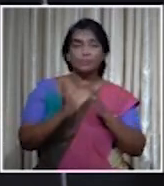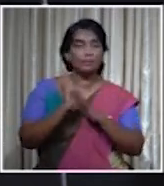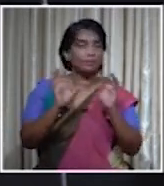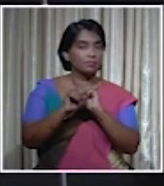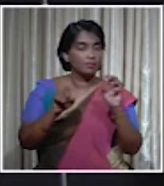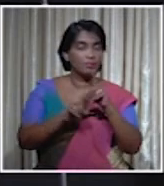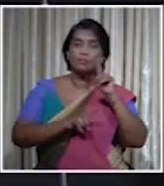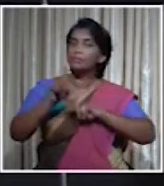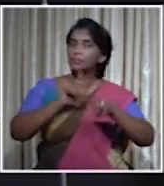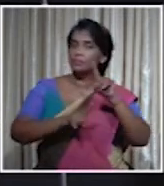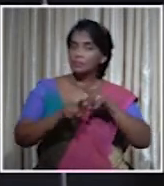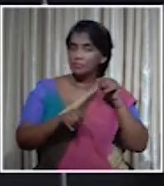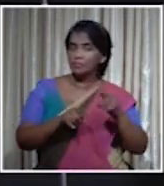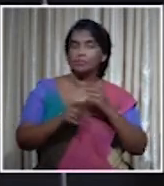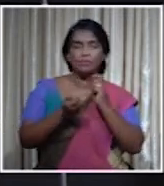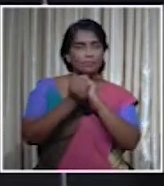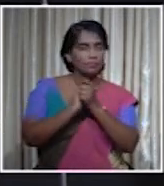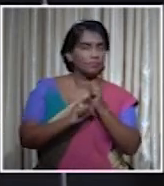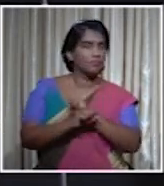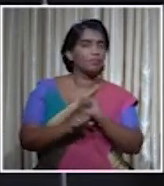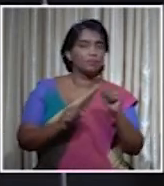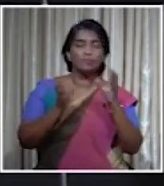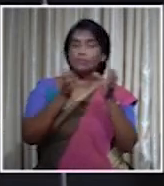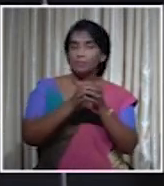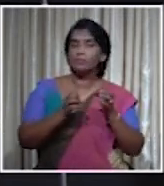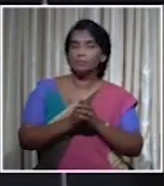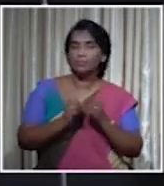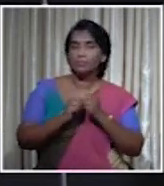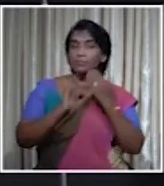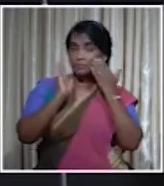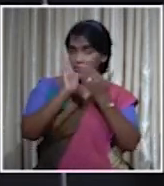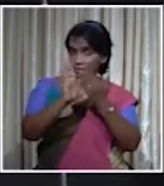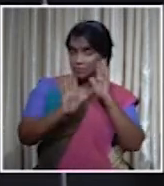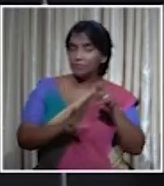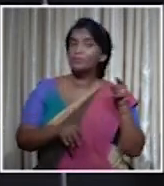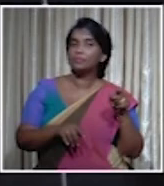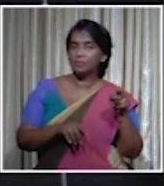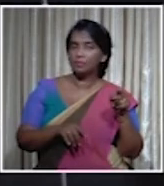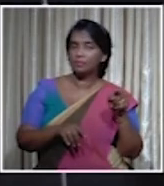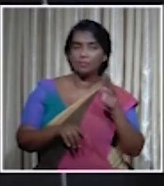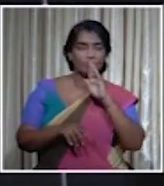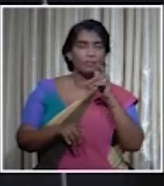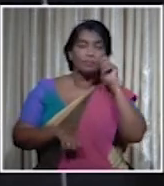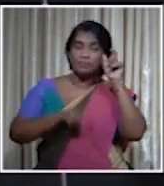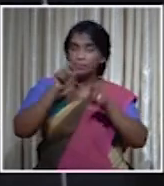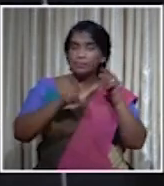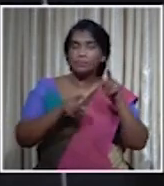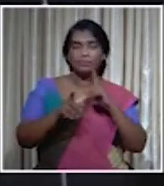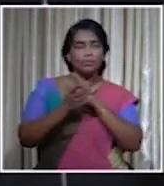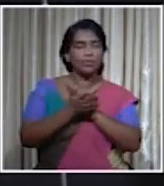it would have been clear that the suspect had expressed an idea of building peace among the people and to rise up as one